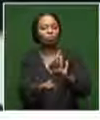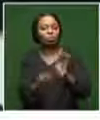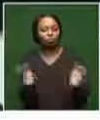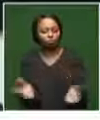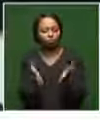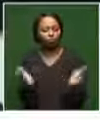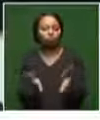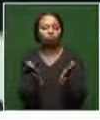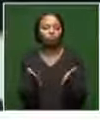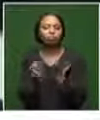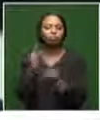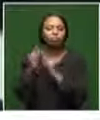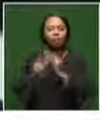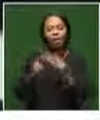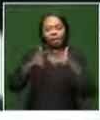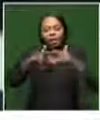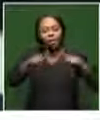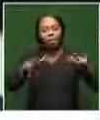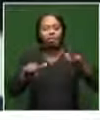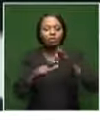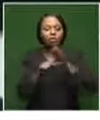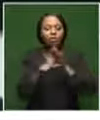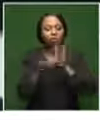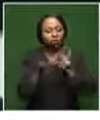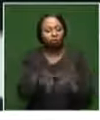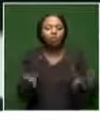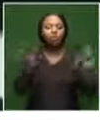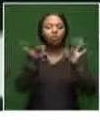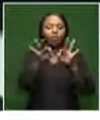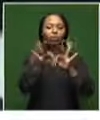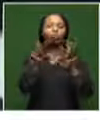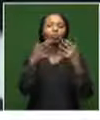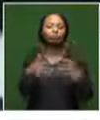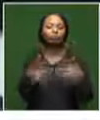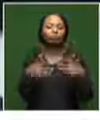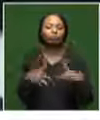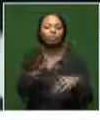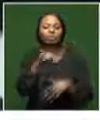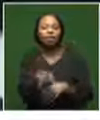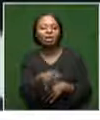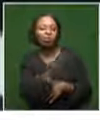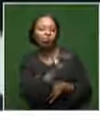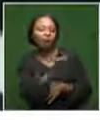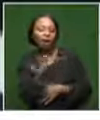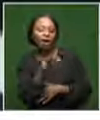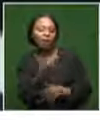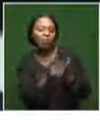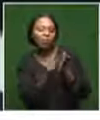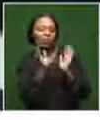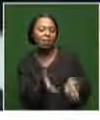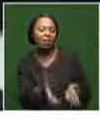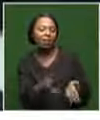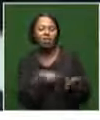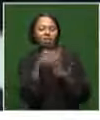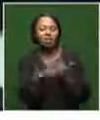embrace that while our languages could made it into digital spaces. It's not just written words and just projects